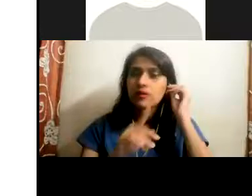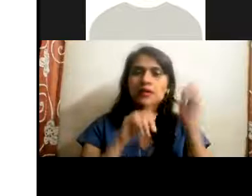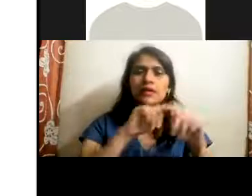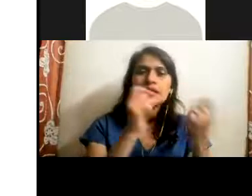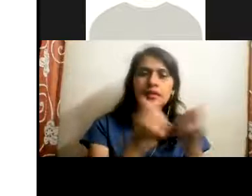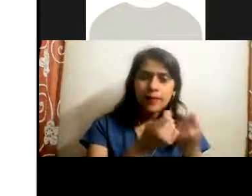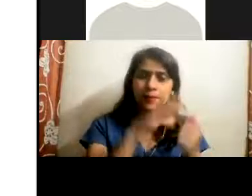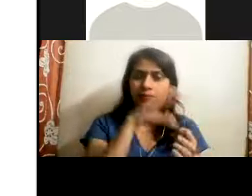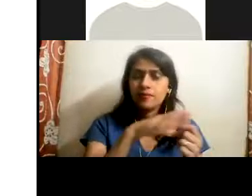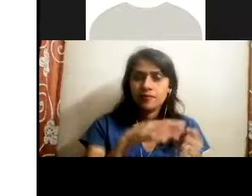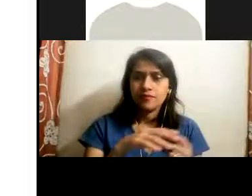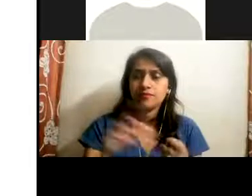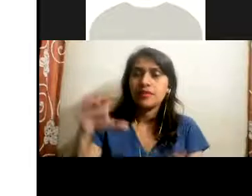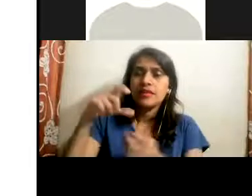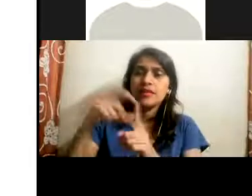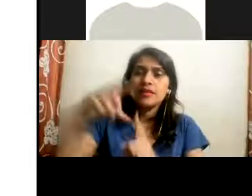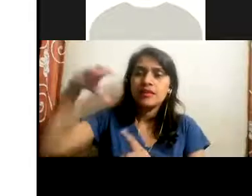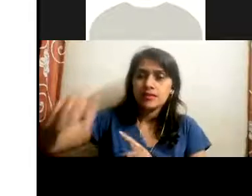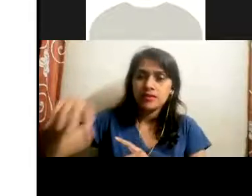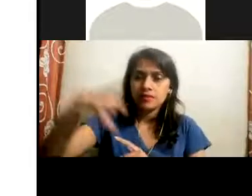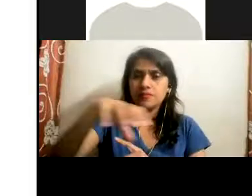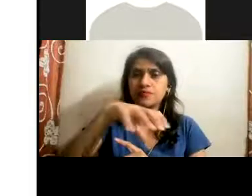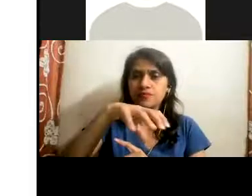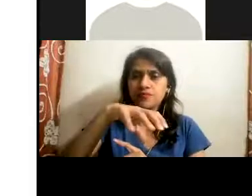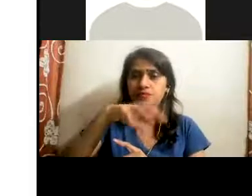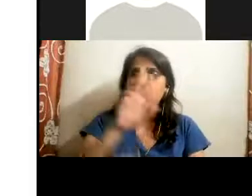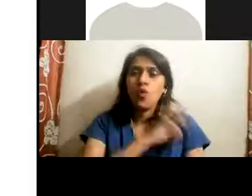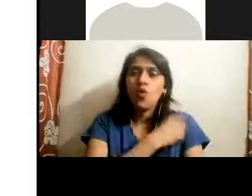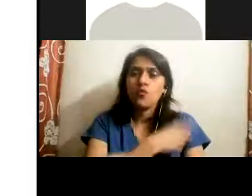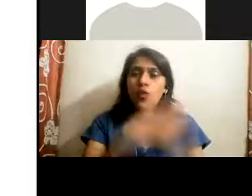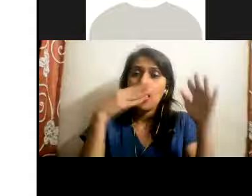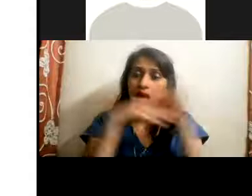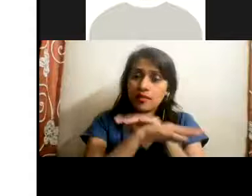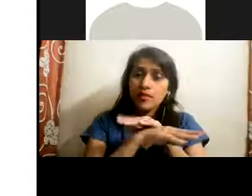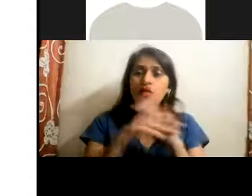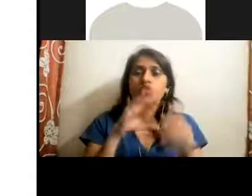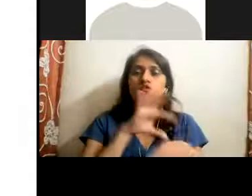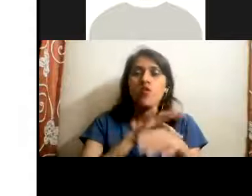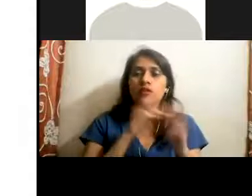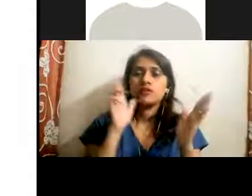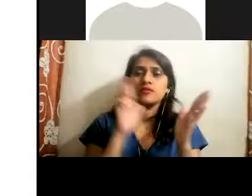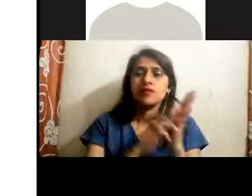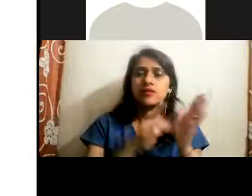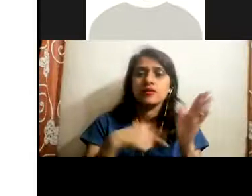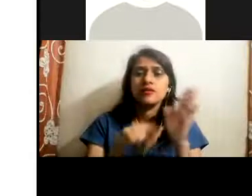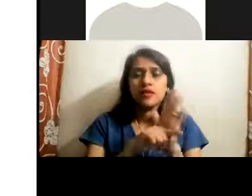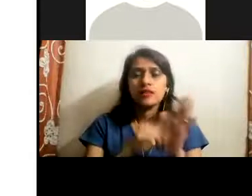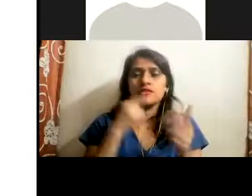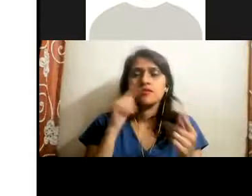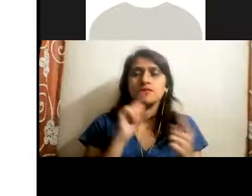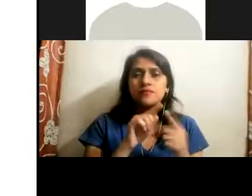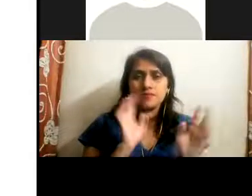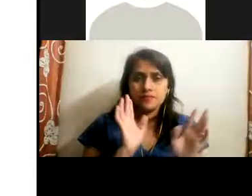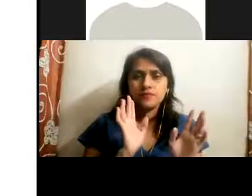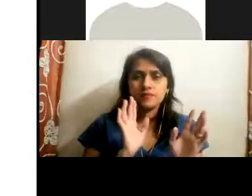district headquarters district hospital. Whereas because during the COVID, this has